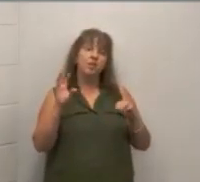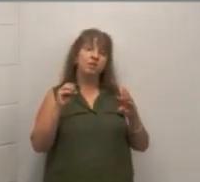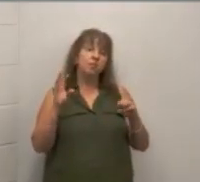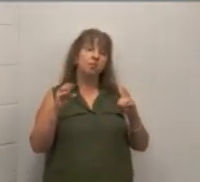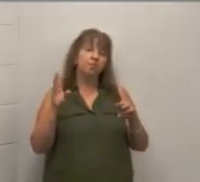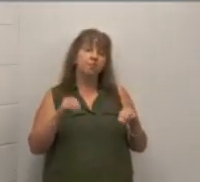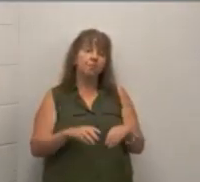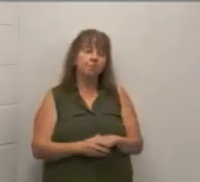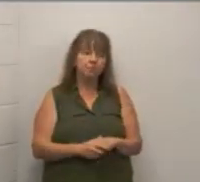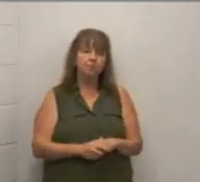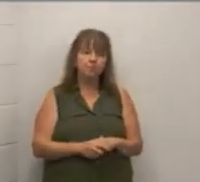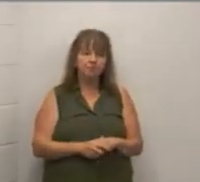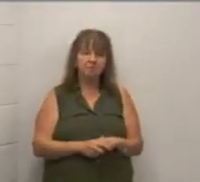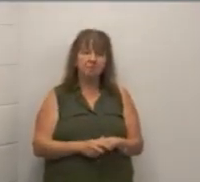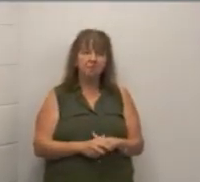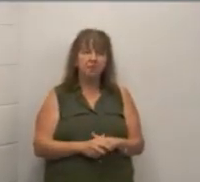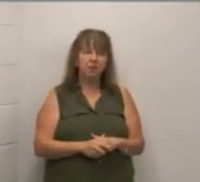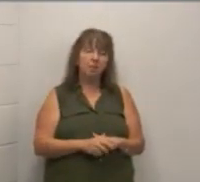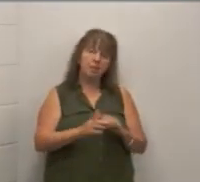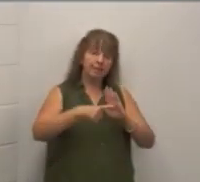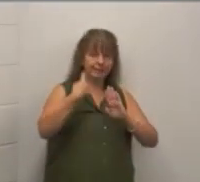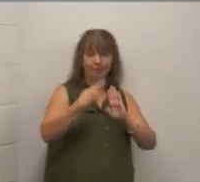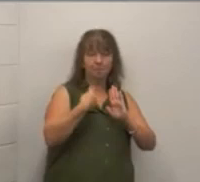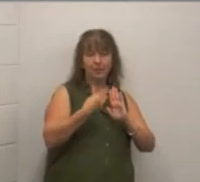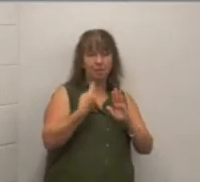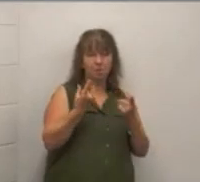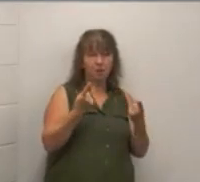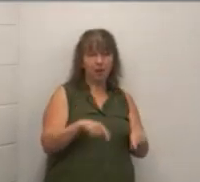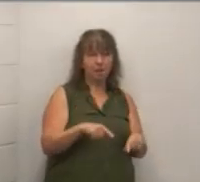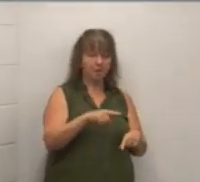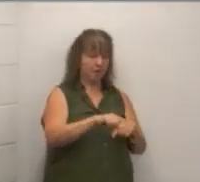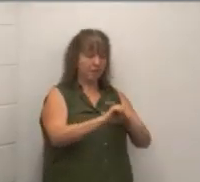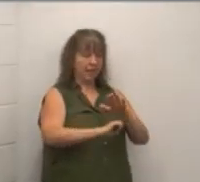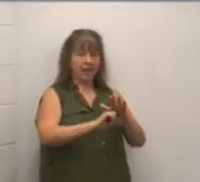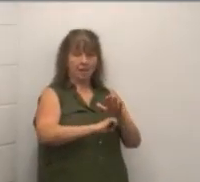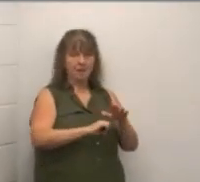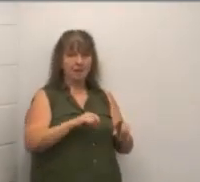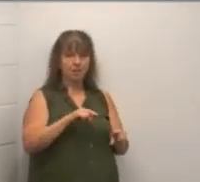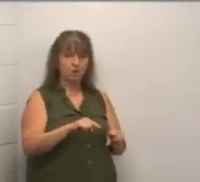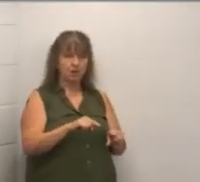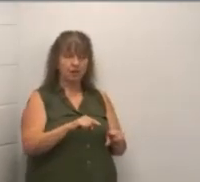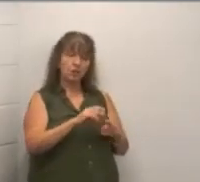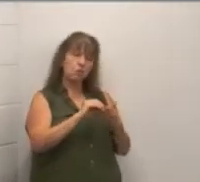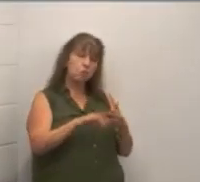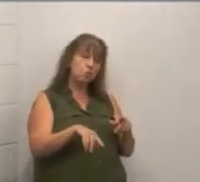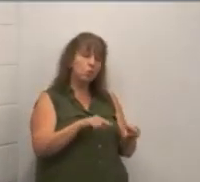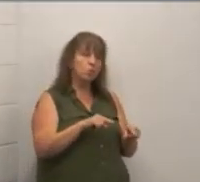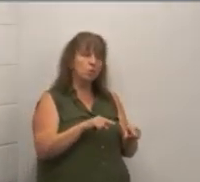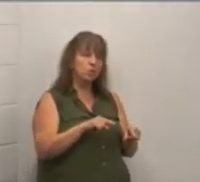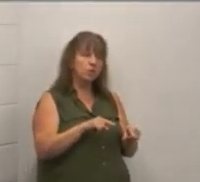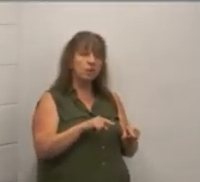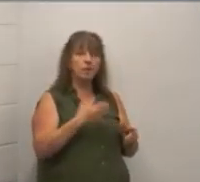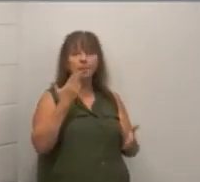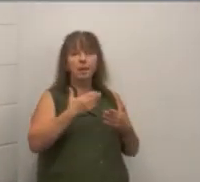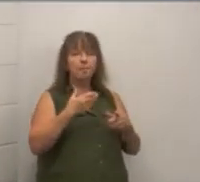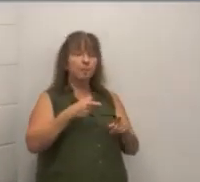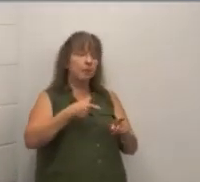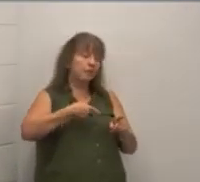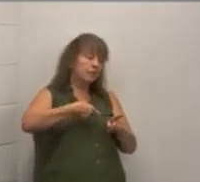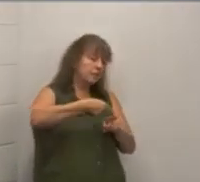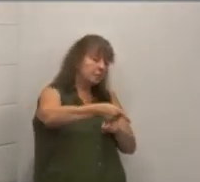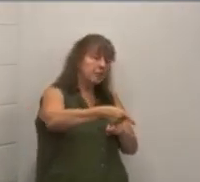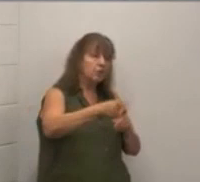ballpark percentage. There will be times when elementary student may also be with a special area